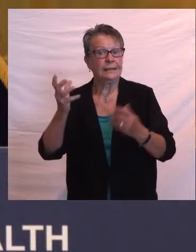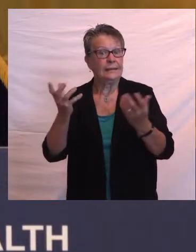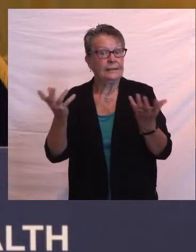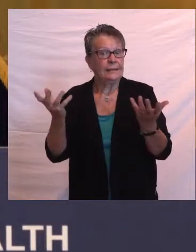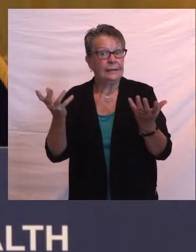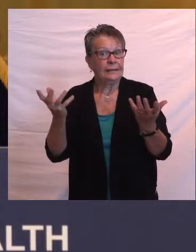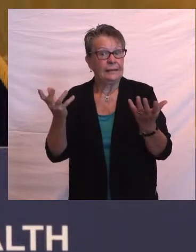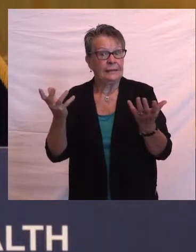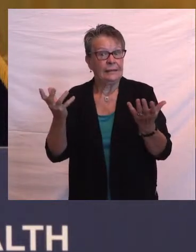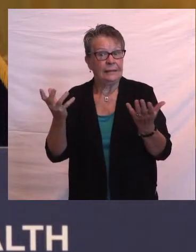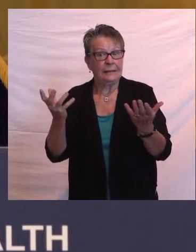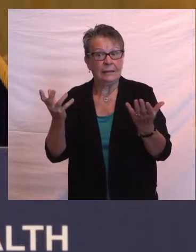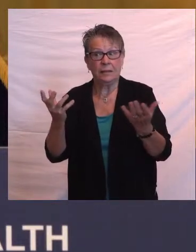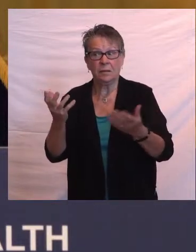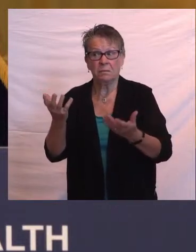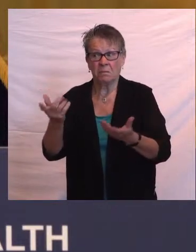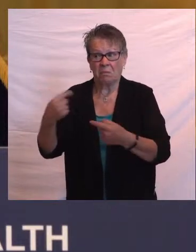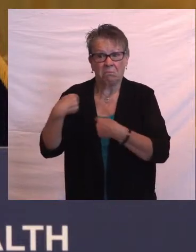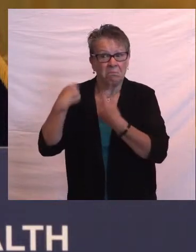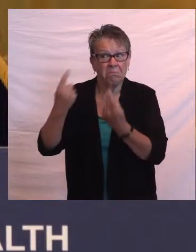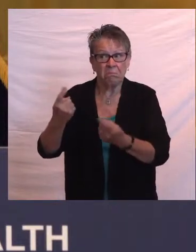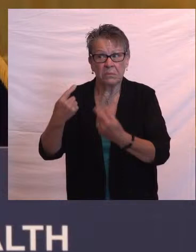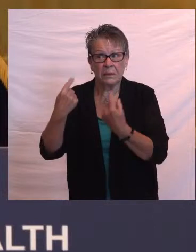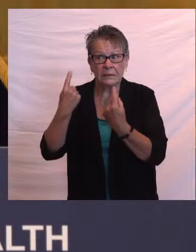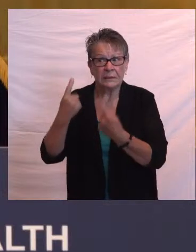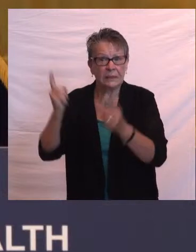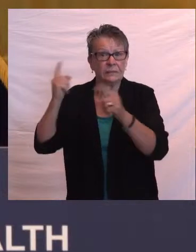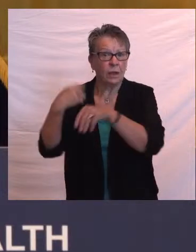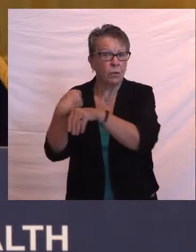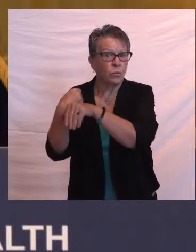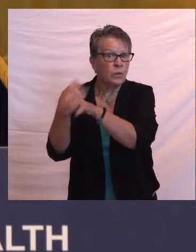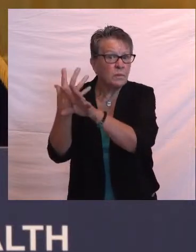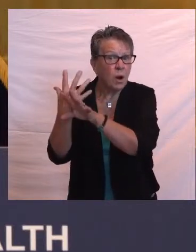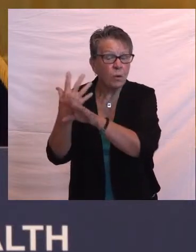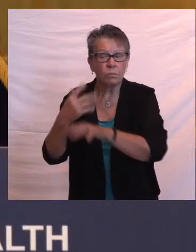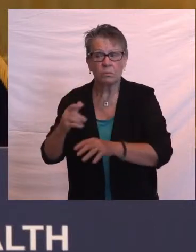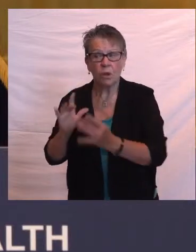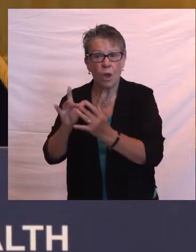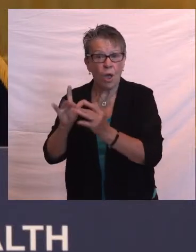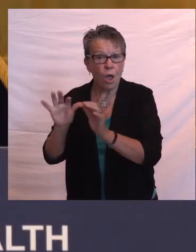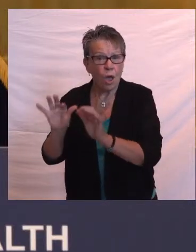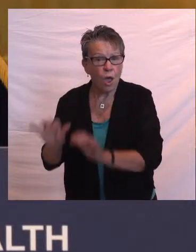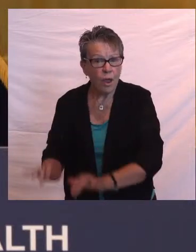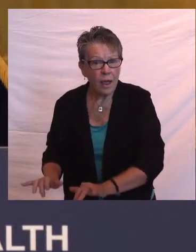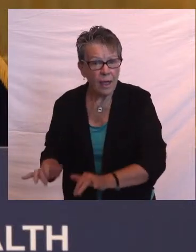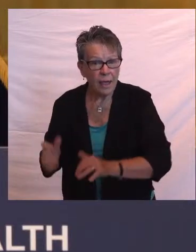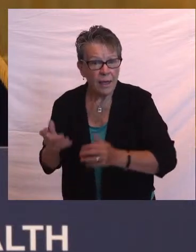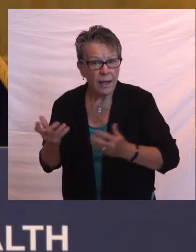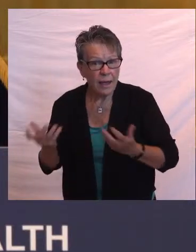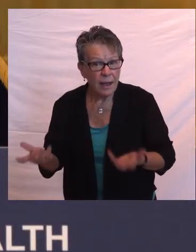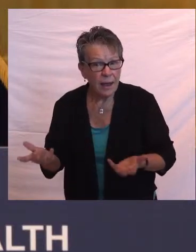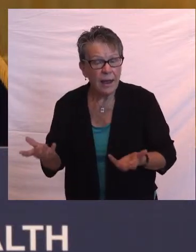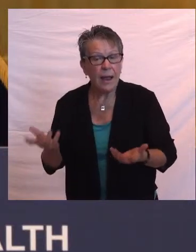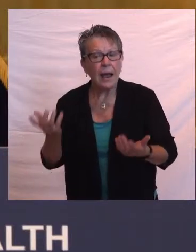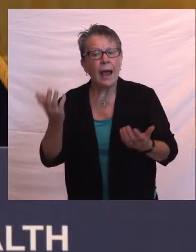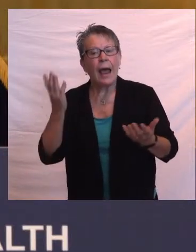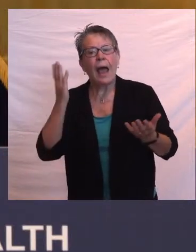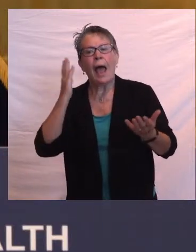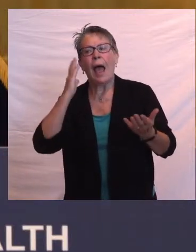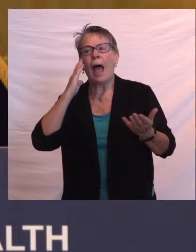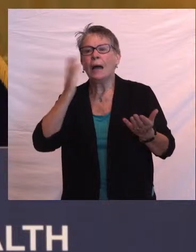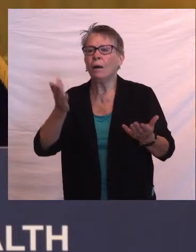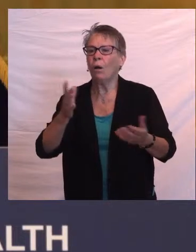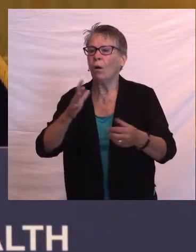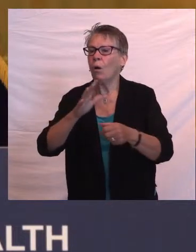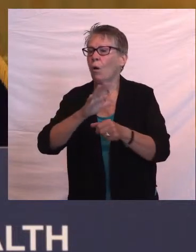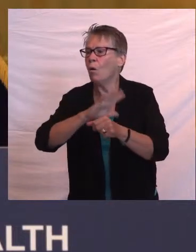that's probably, again, I don't think you can say silver lining to something that's been as tragic as this, but that's probably a